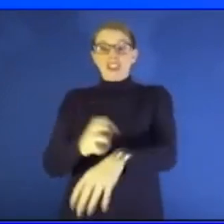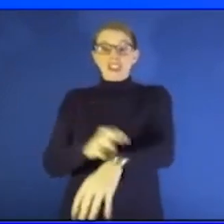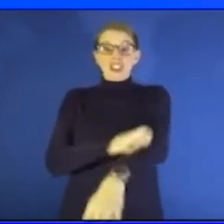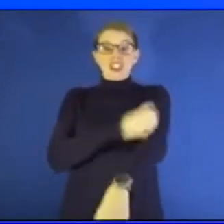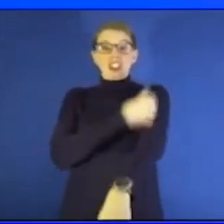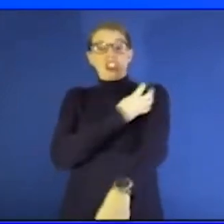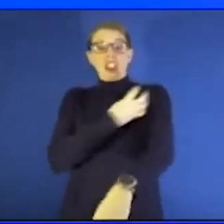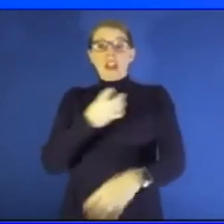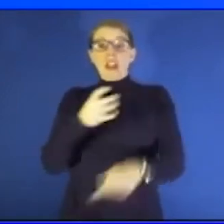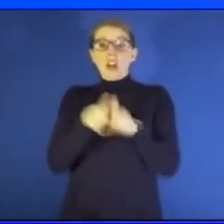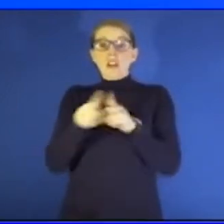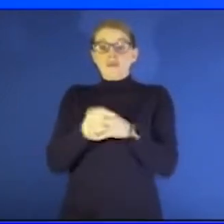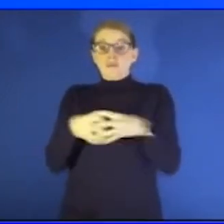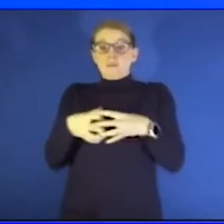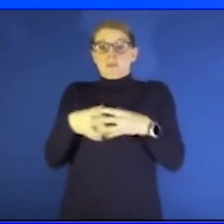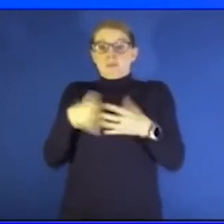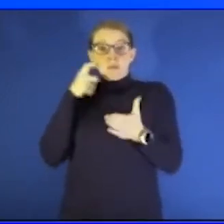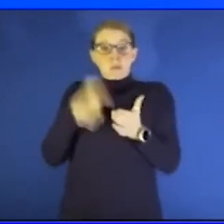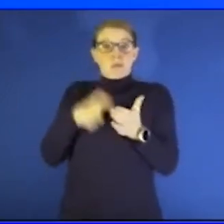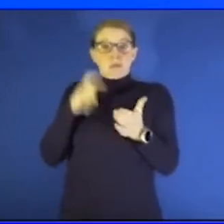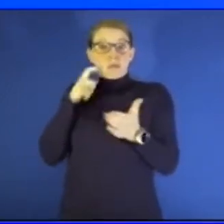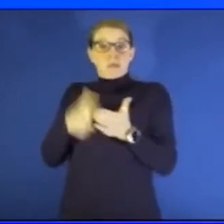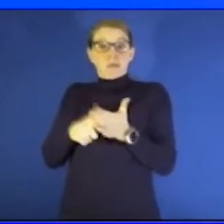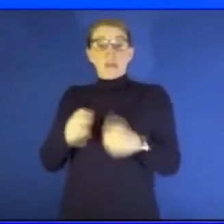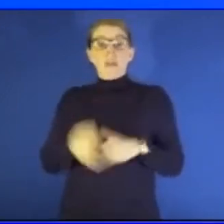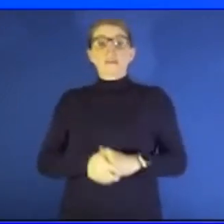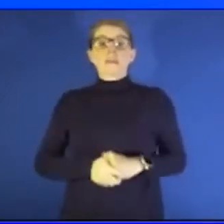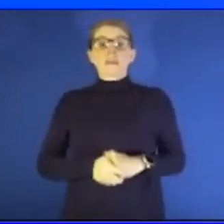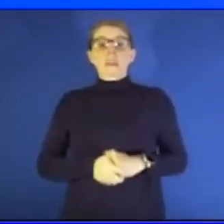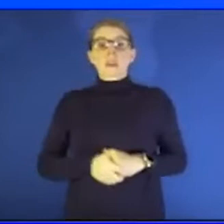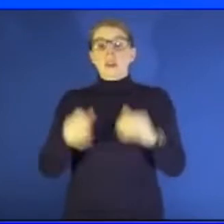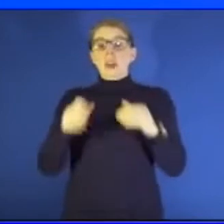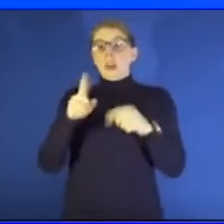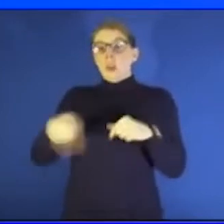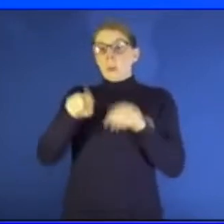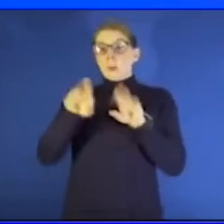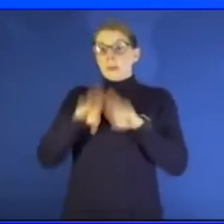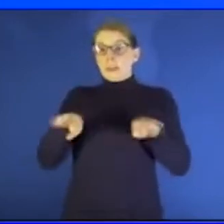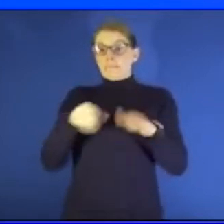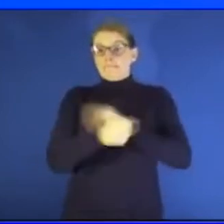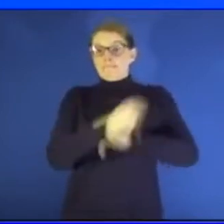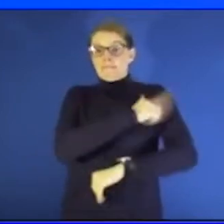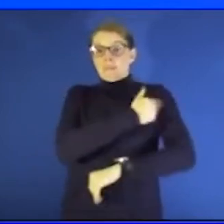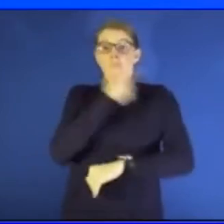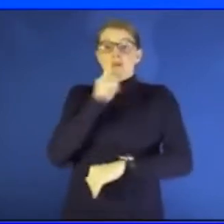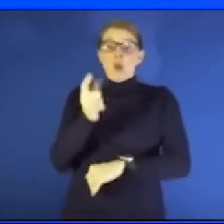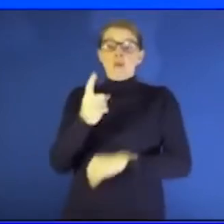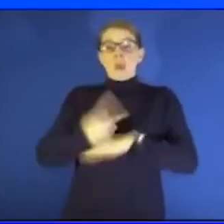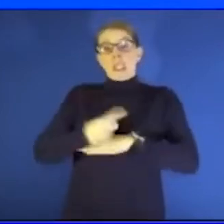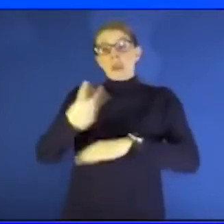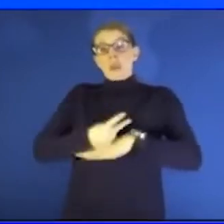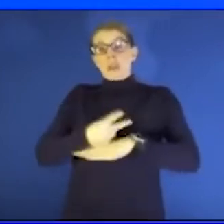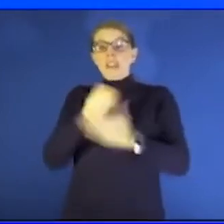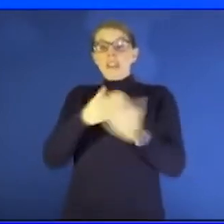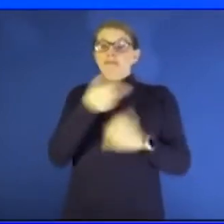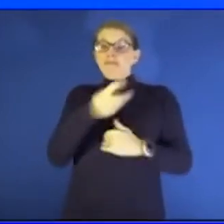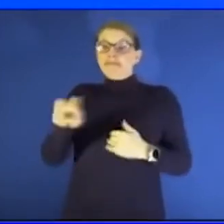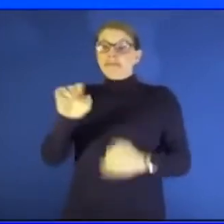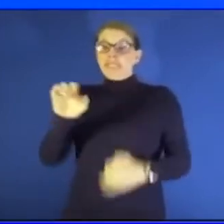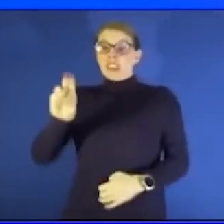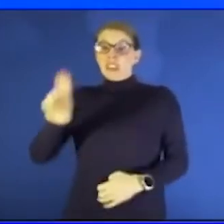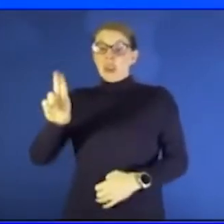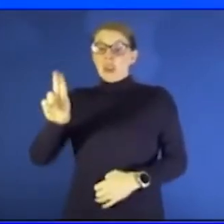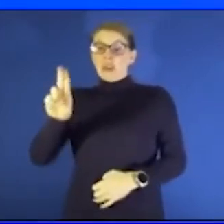inflammatory markers. Those kids often are hospitalized for several days, some in the ICU, and get very, very sick